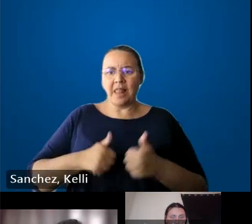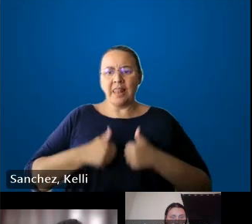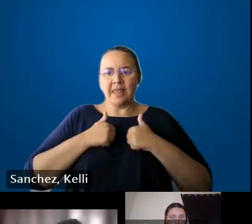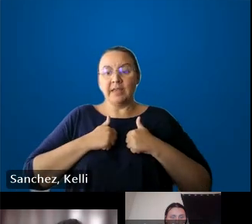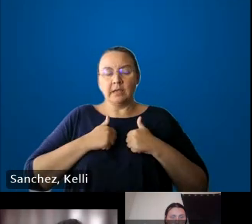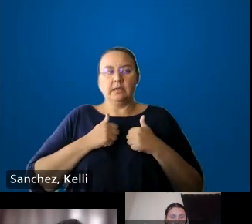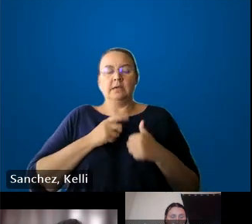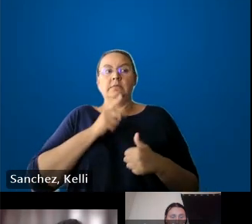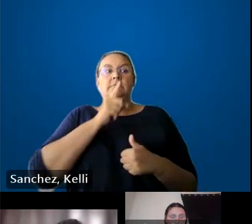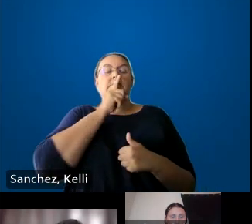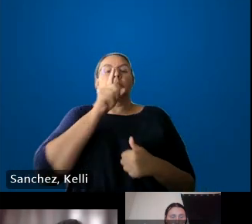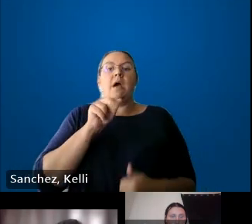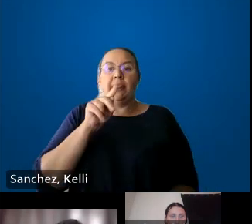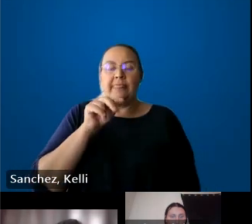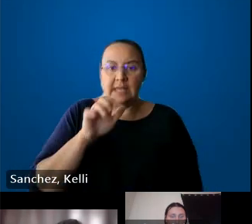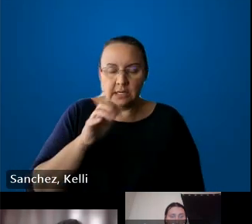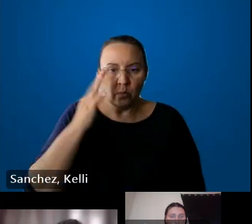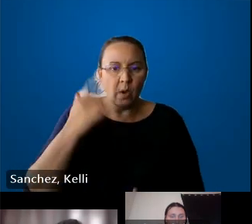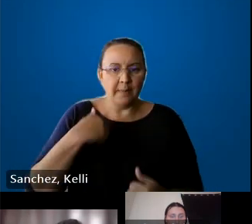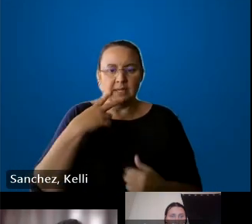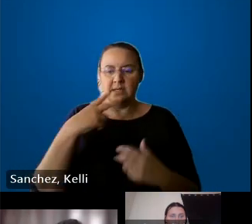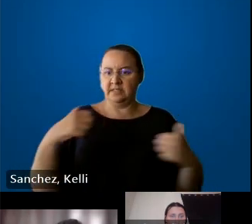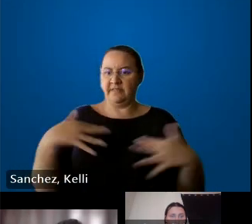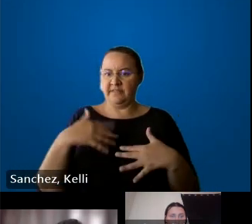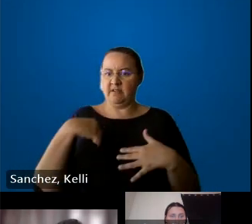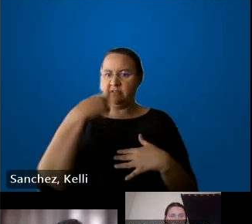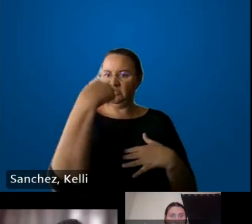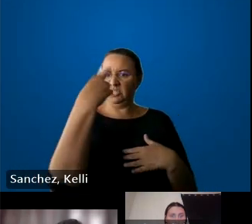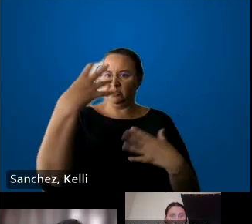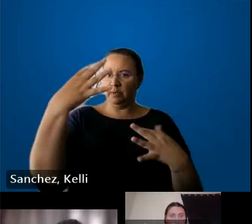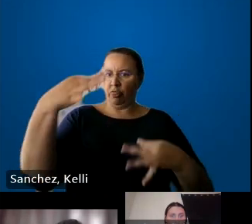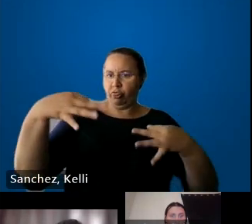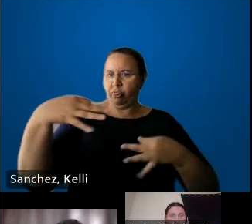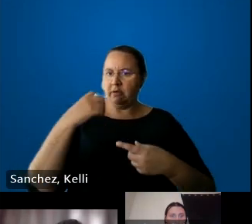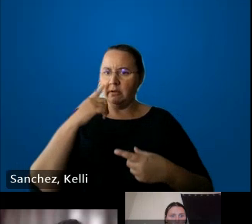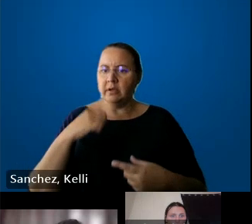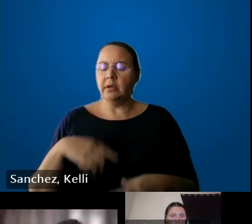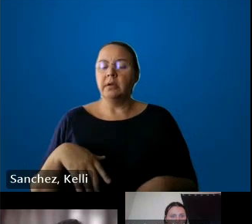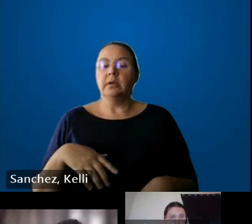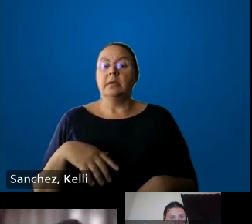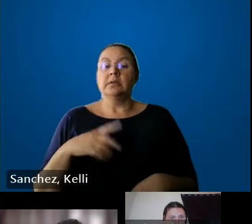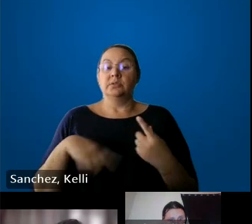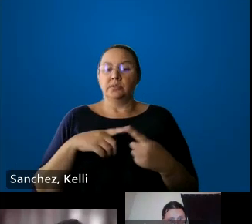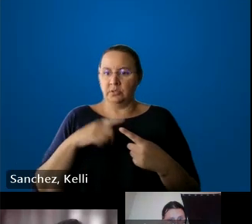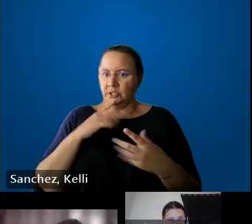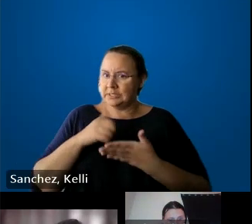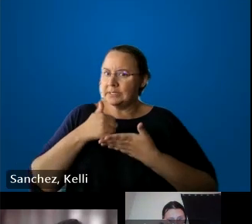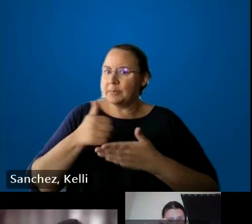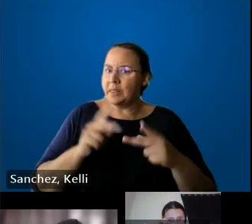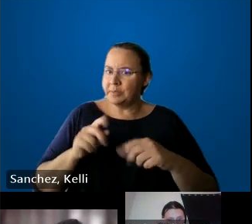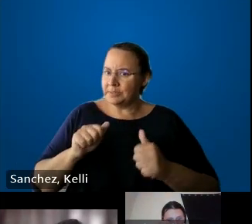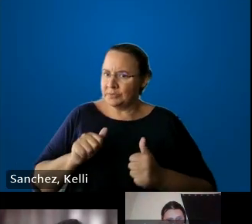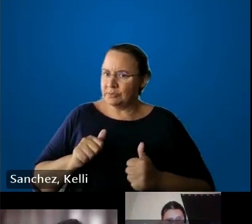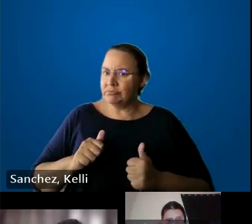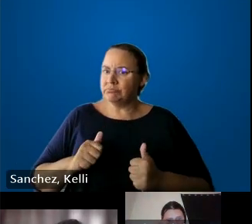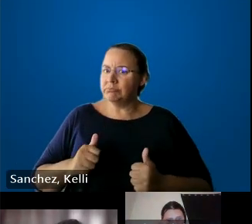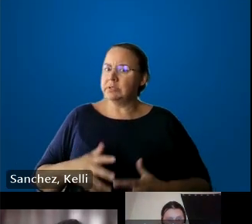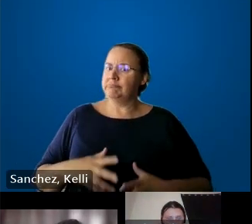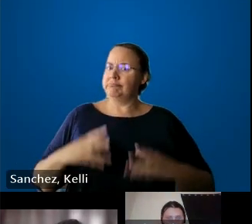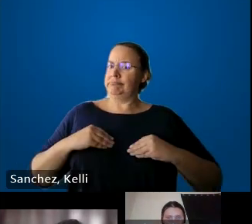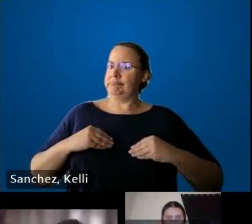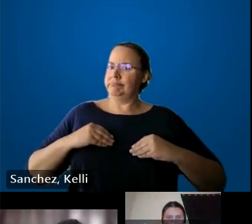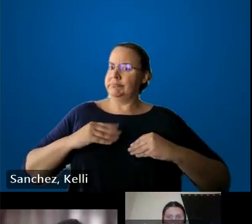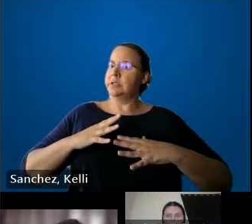due to fear of rejection and judgment. She is dedicated to helping others overcome similar challenges by eliminating barriers